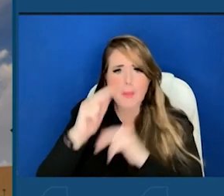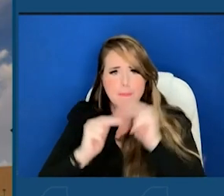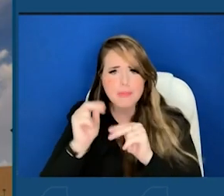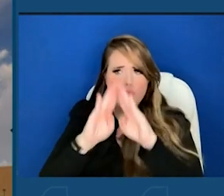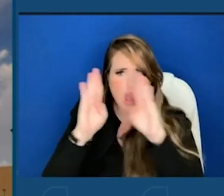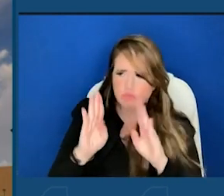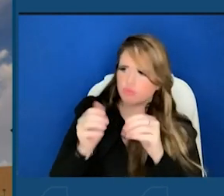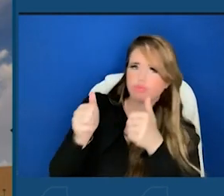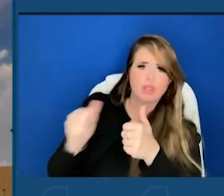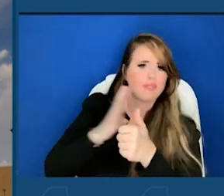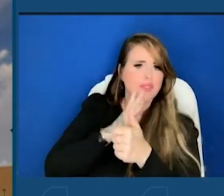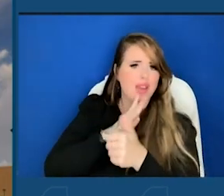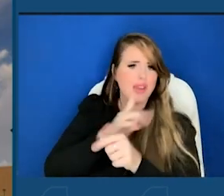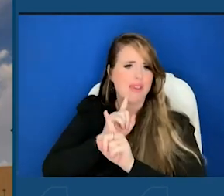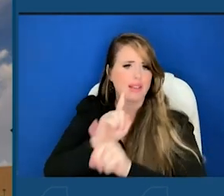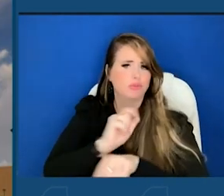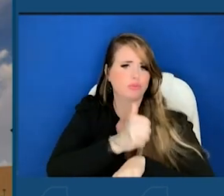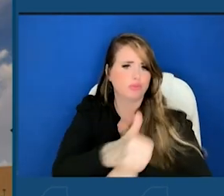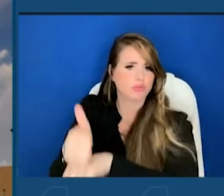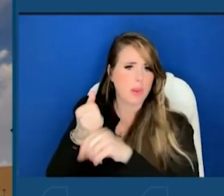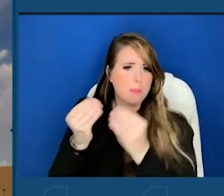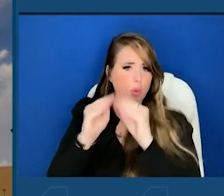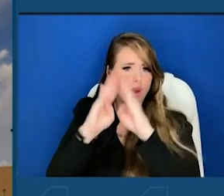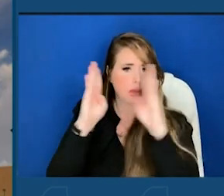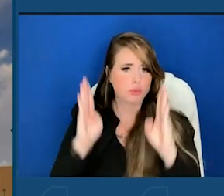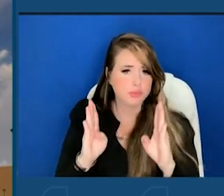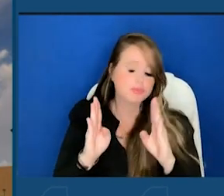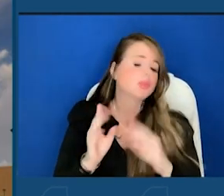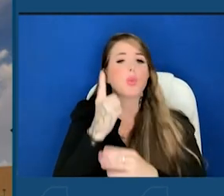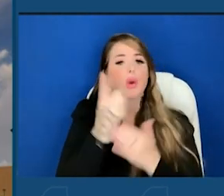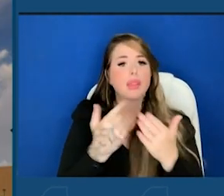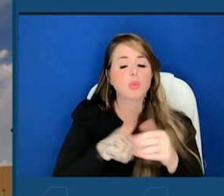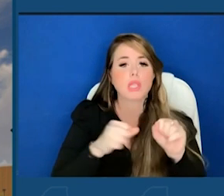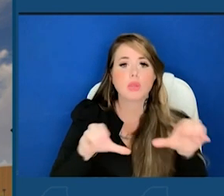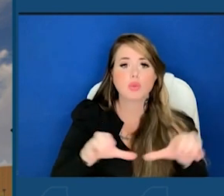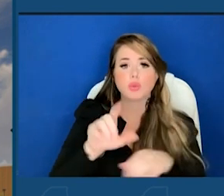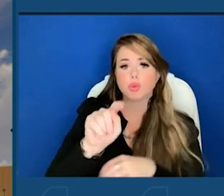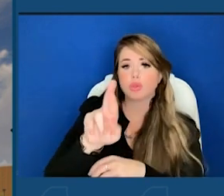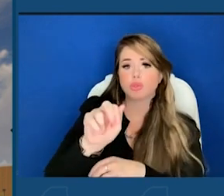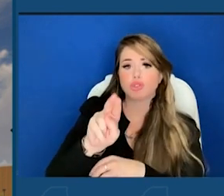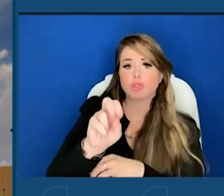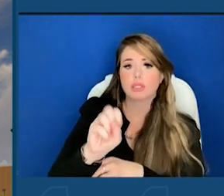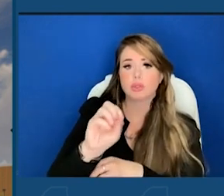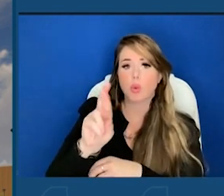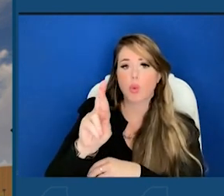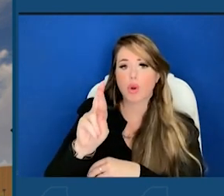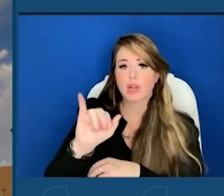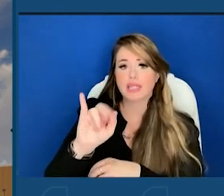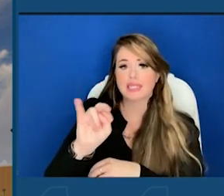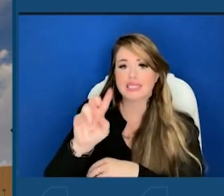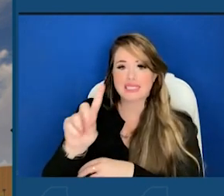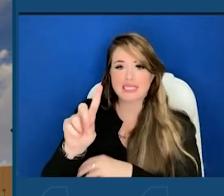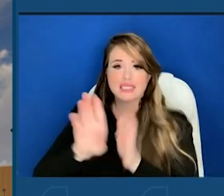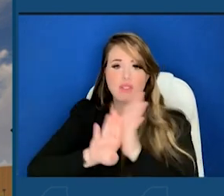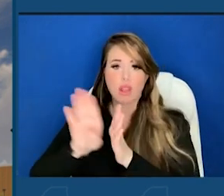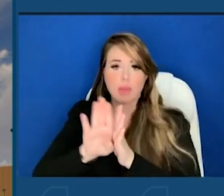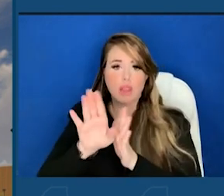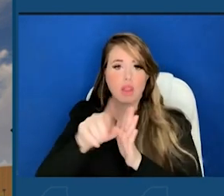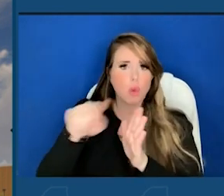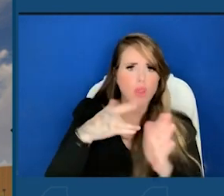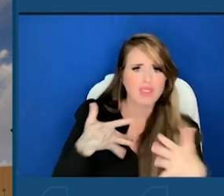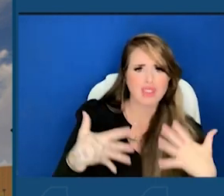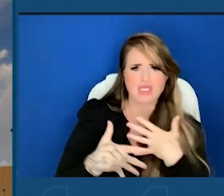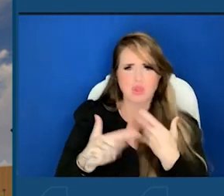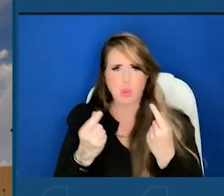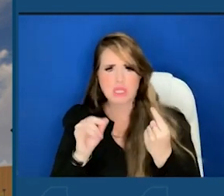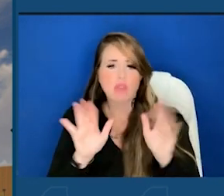to focus on this is transit-oriented development. This should not make anyone afraid, because obviously, when a